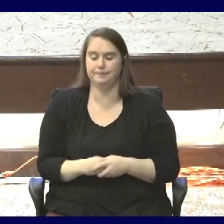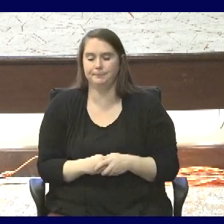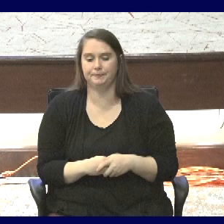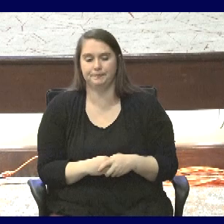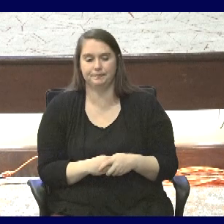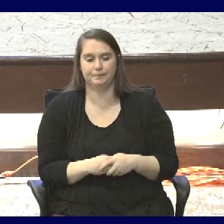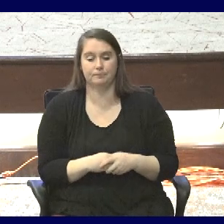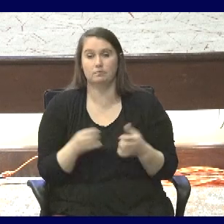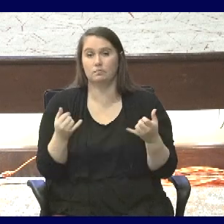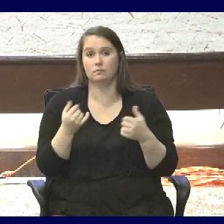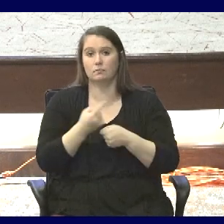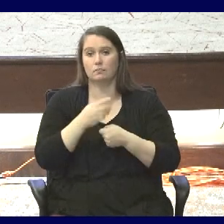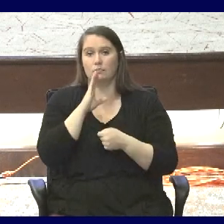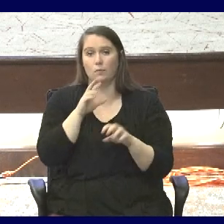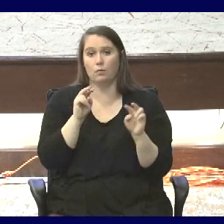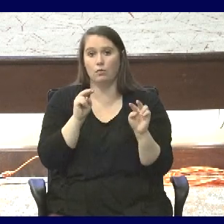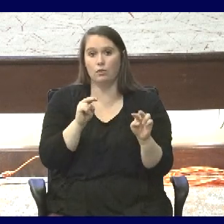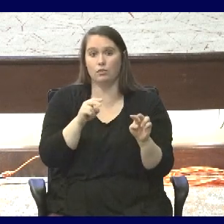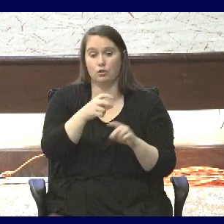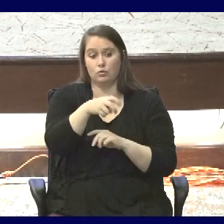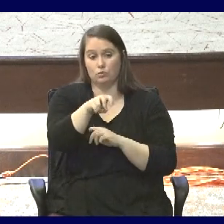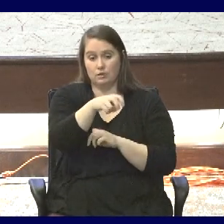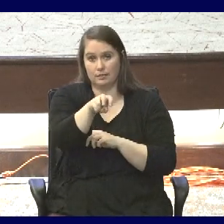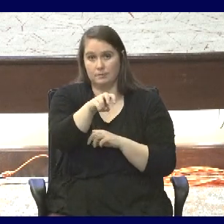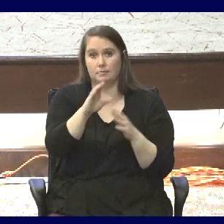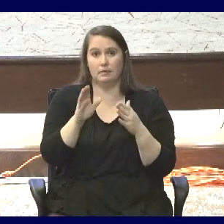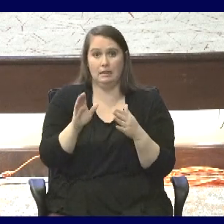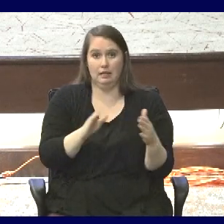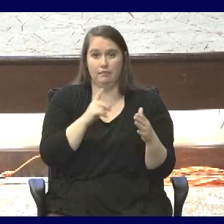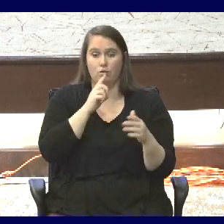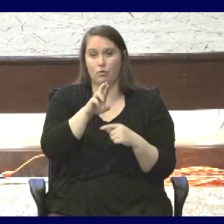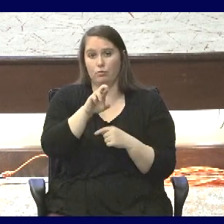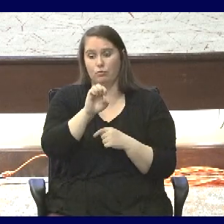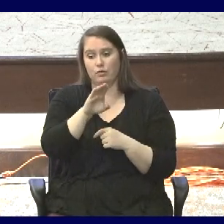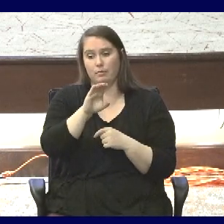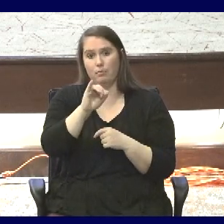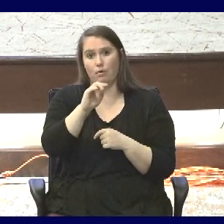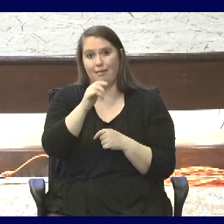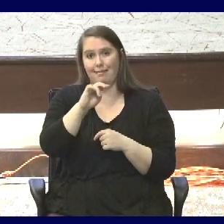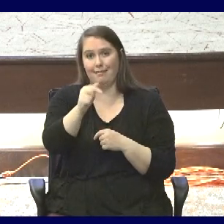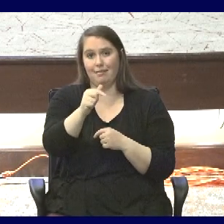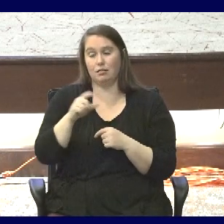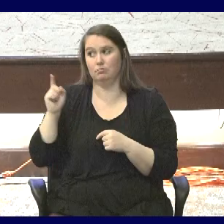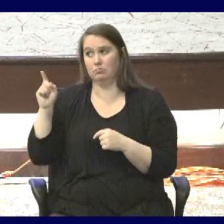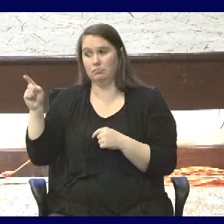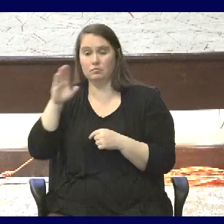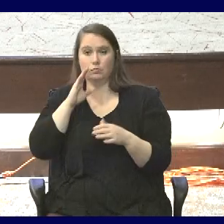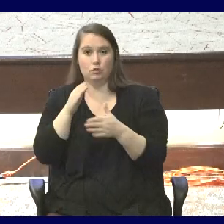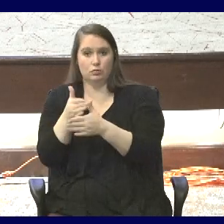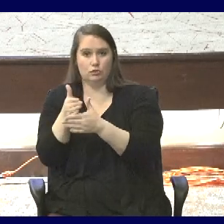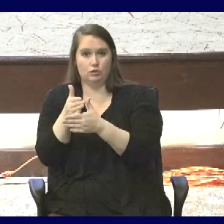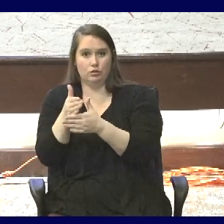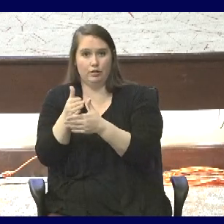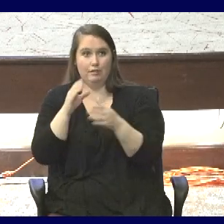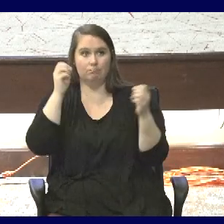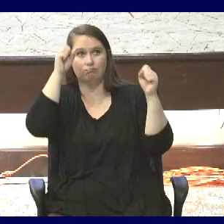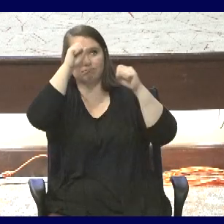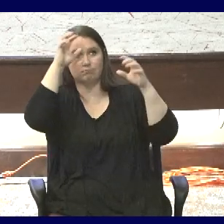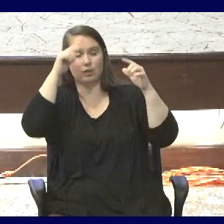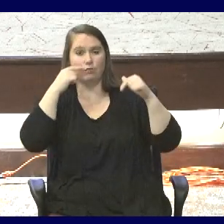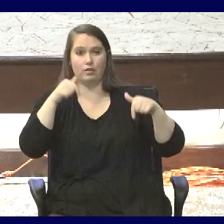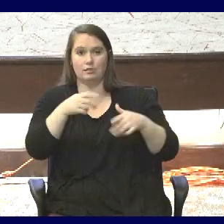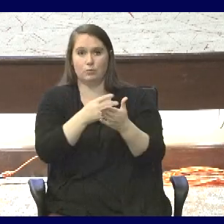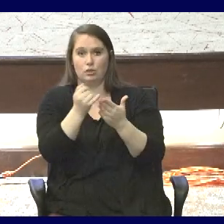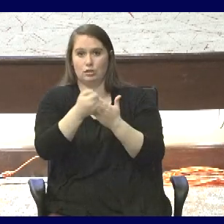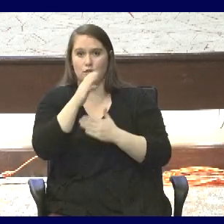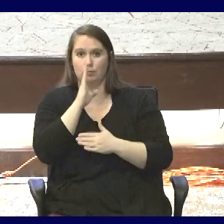Today, we'll outline the tourism rebranding plan. Emily with Madden Media will share the overall vision for the project,